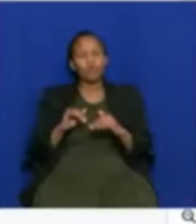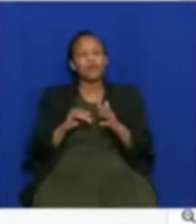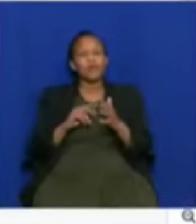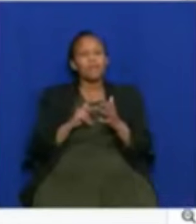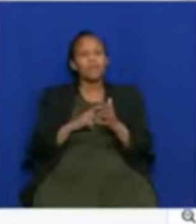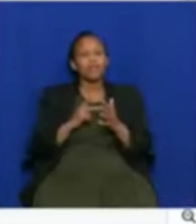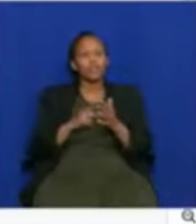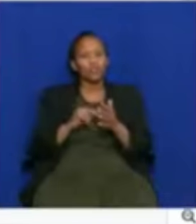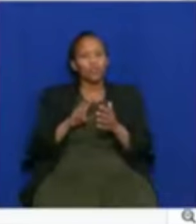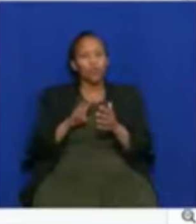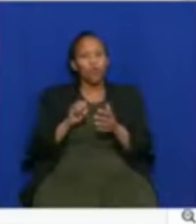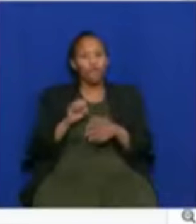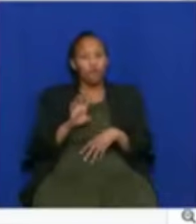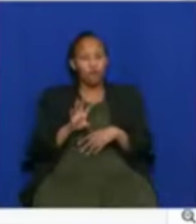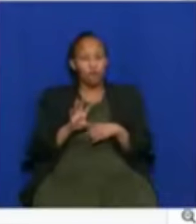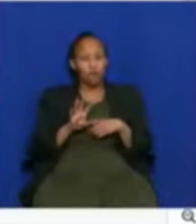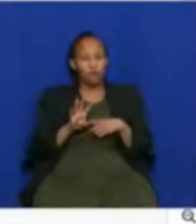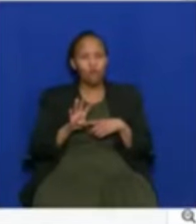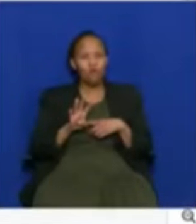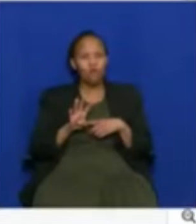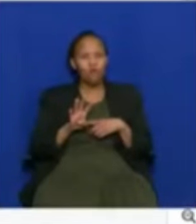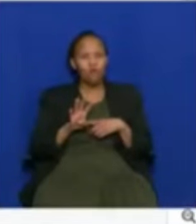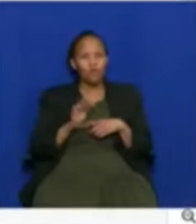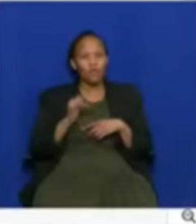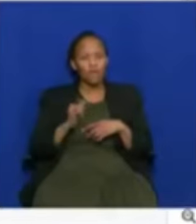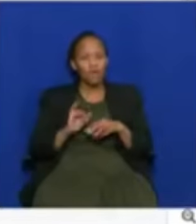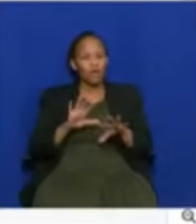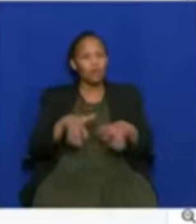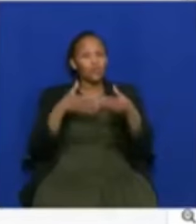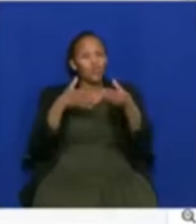that's where you list the documents you require.